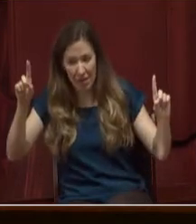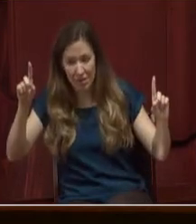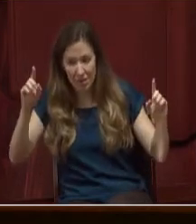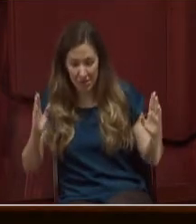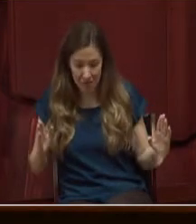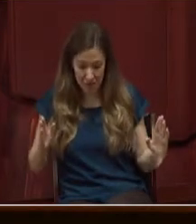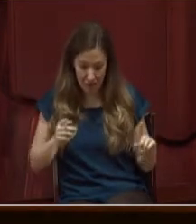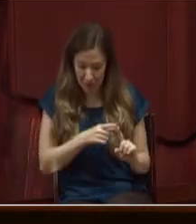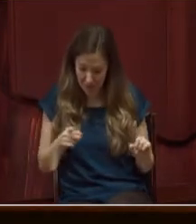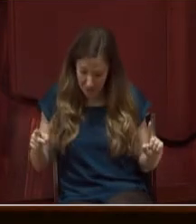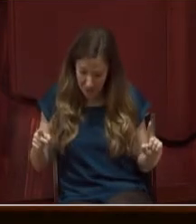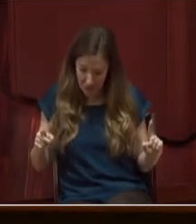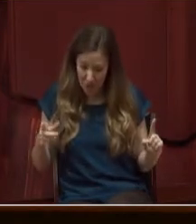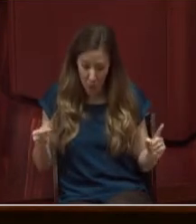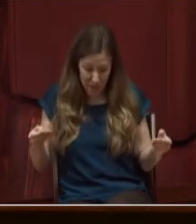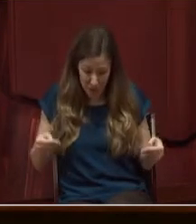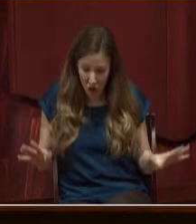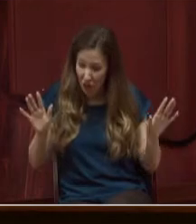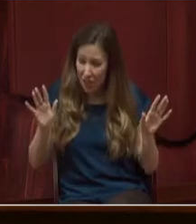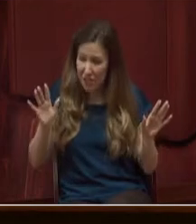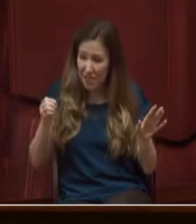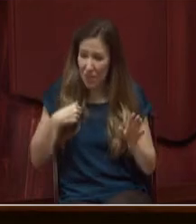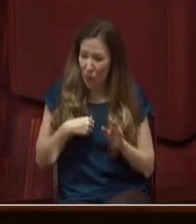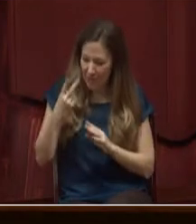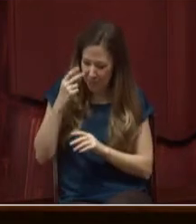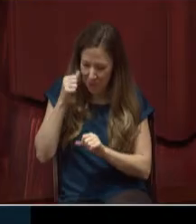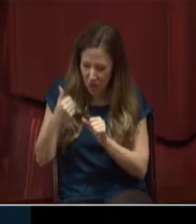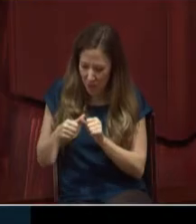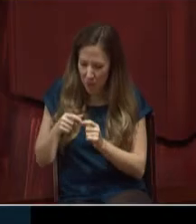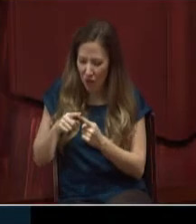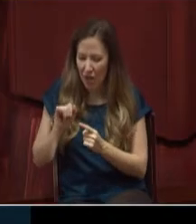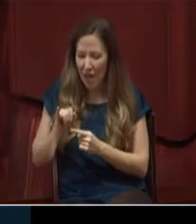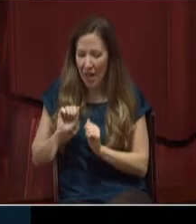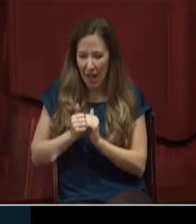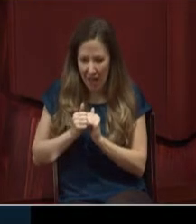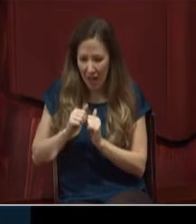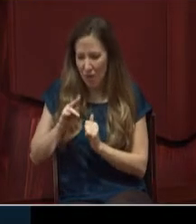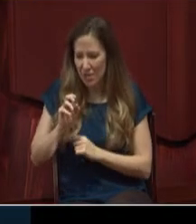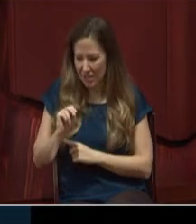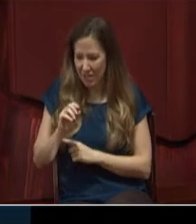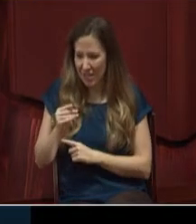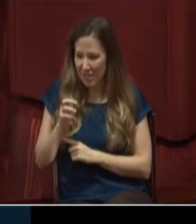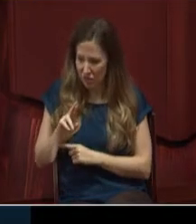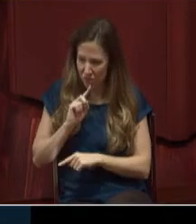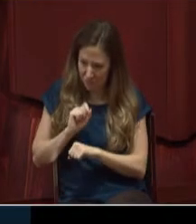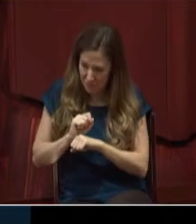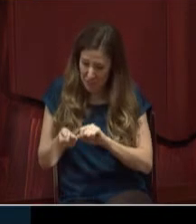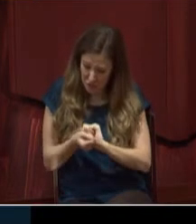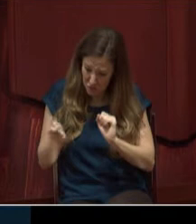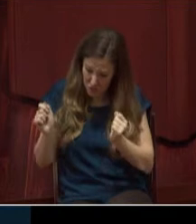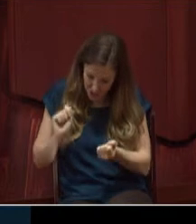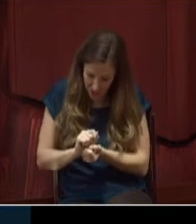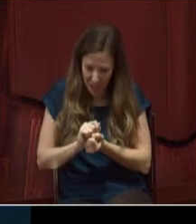foreign policy advisor, national security advisor Henry Kissinger, transformed the national security decision-making structure on the very first day of